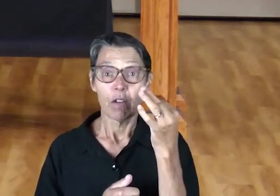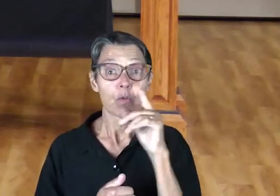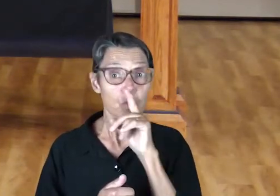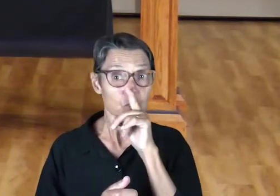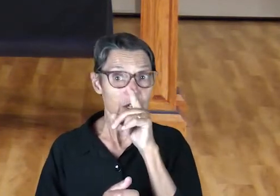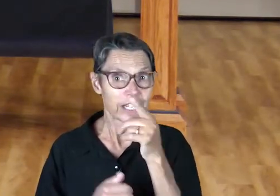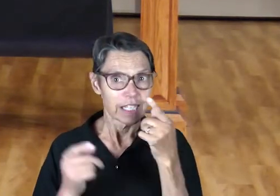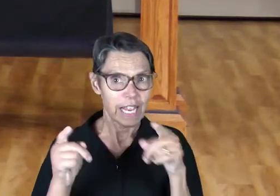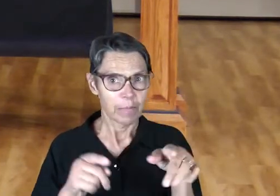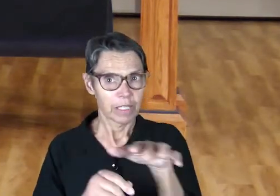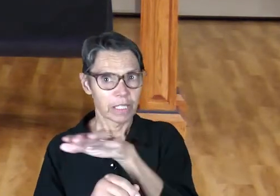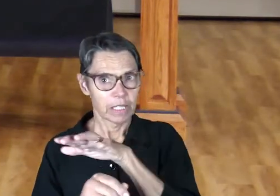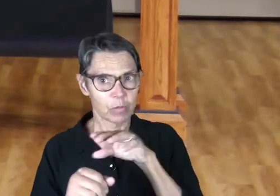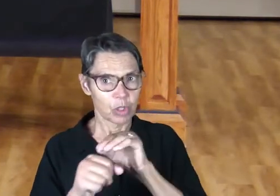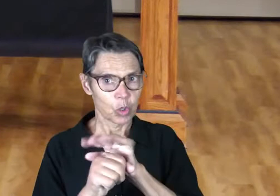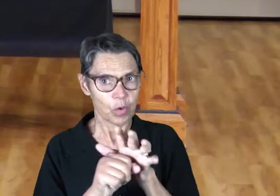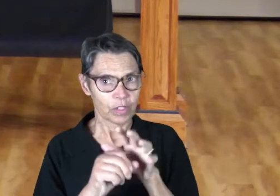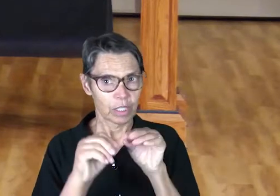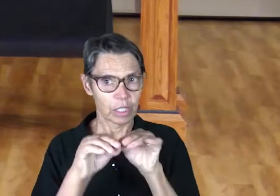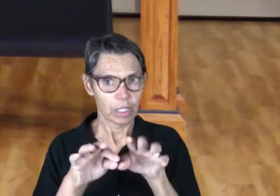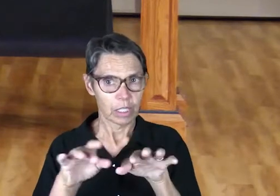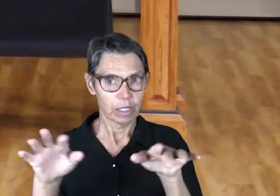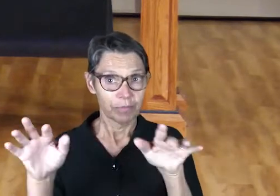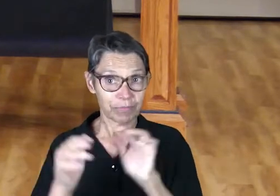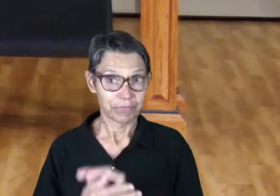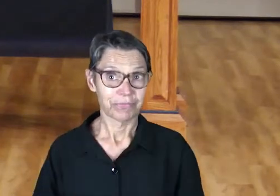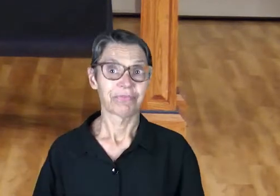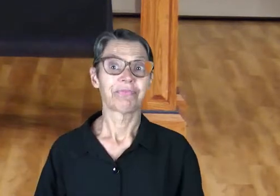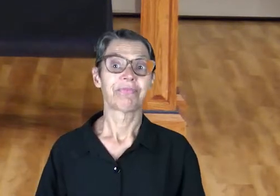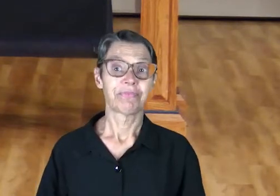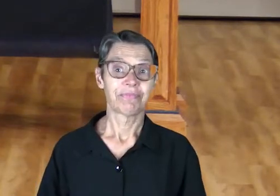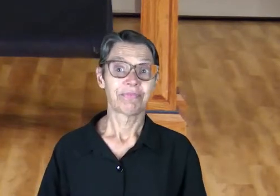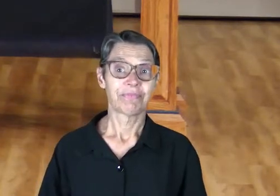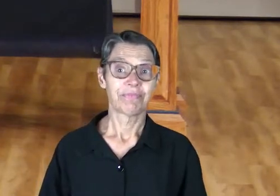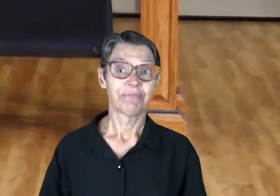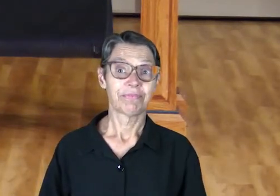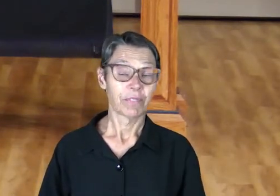greatest understanding of what's really going on?